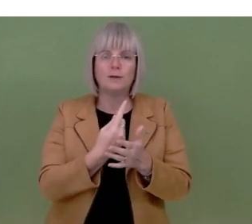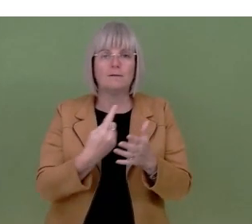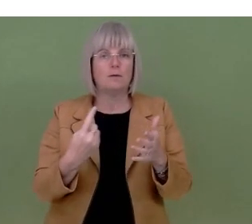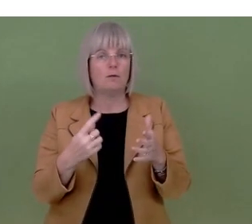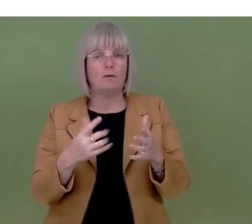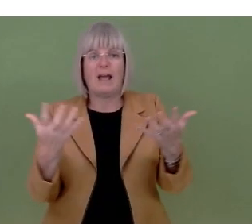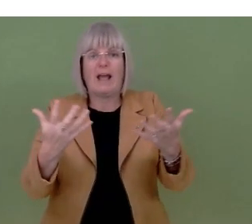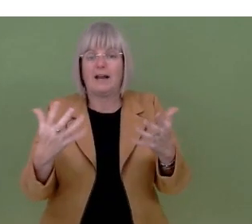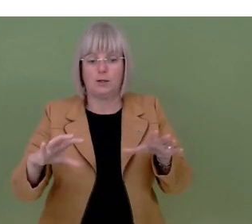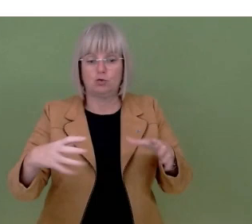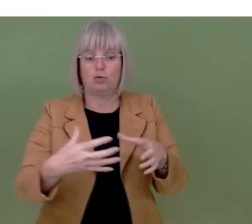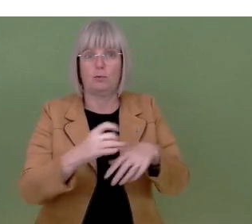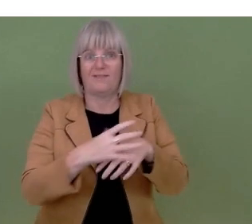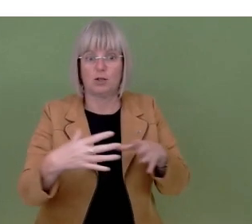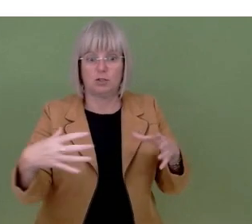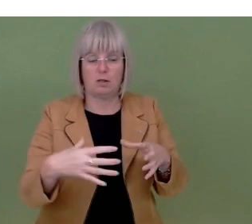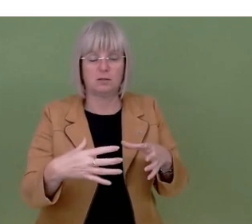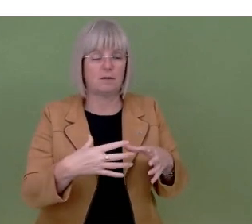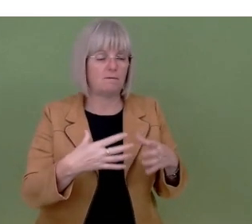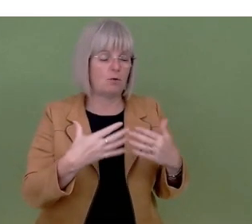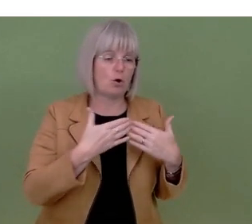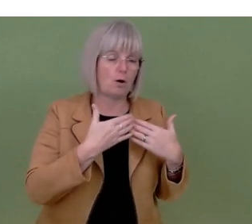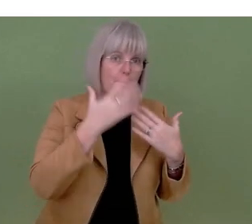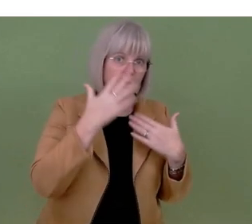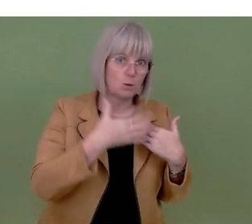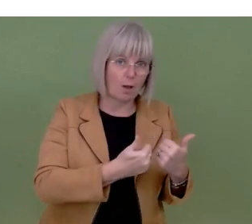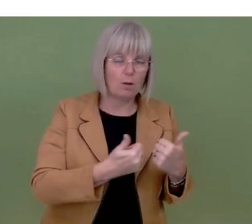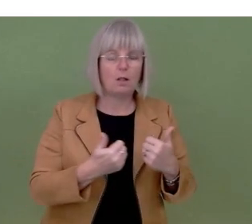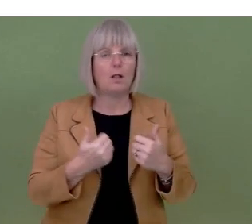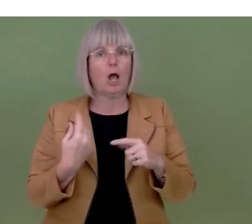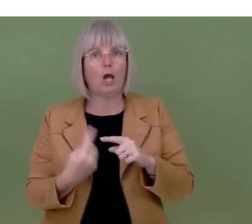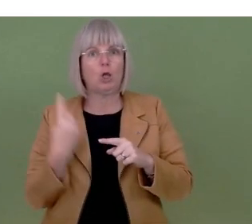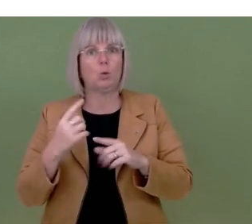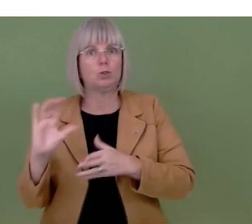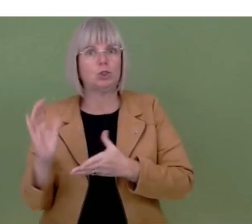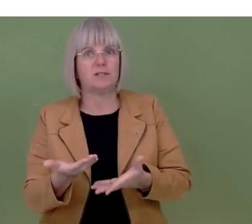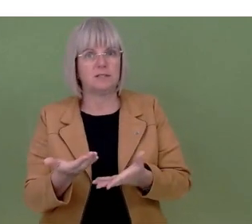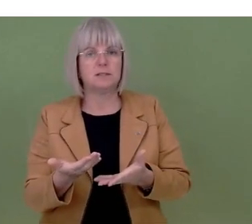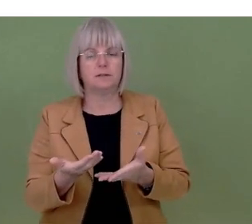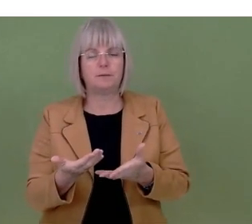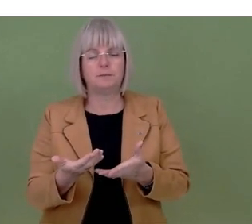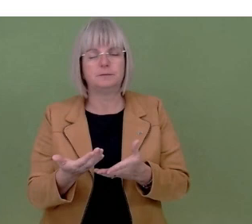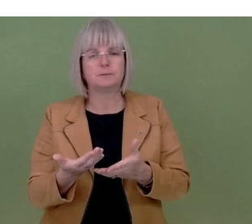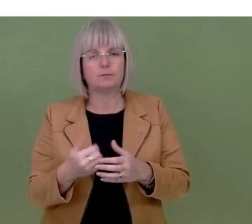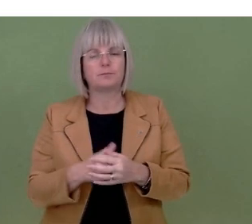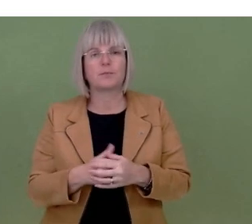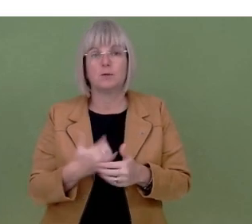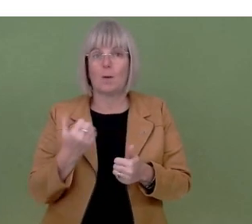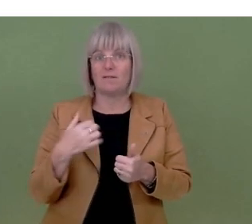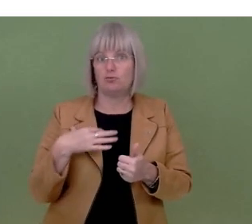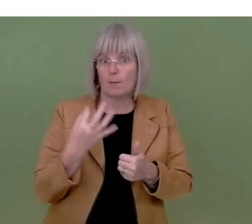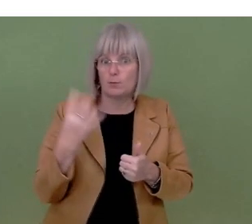across the mental health and acute services to come together. So this included representation, as I say, from psychology, but also